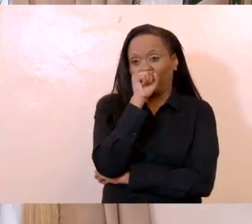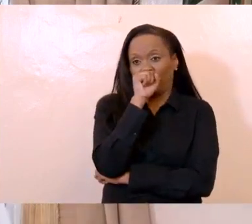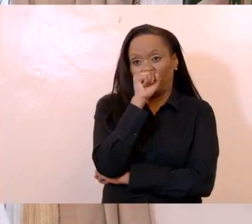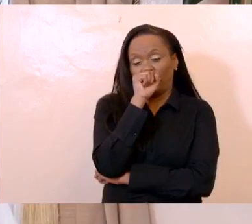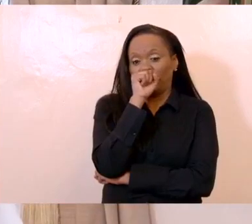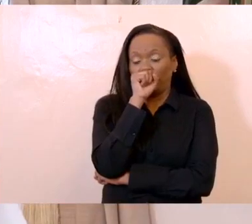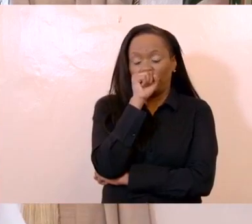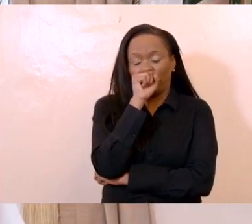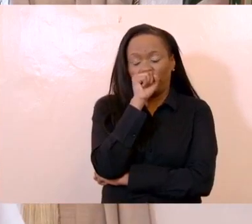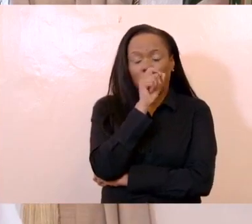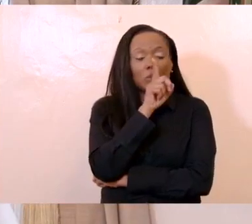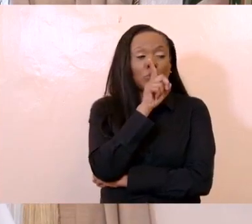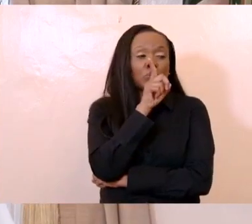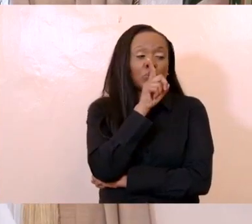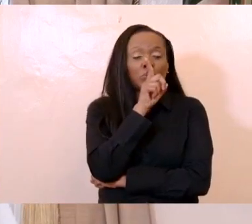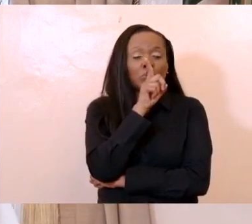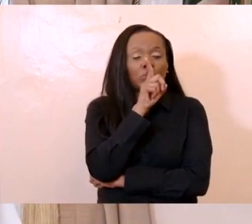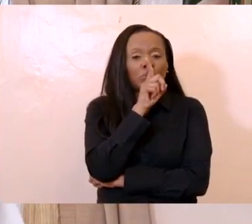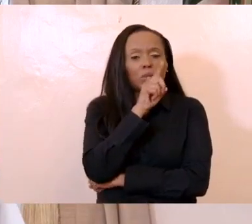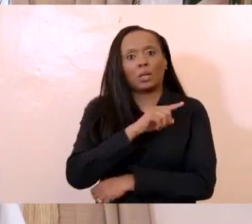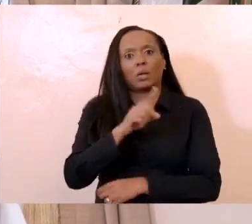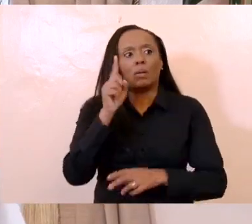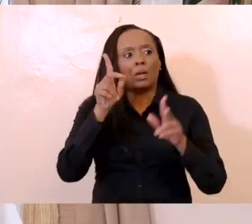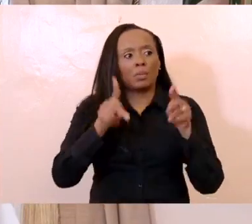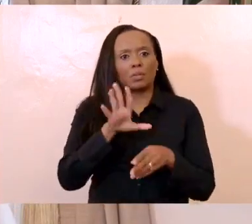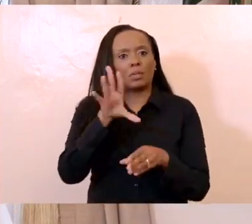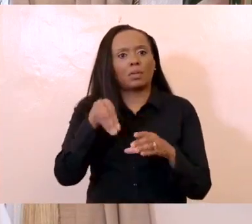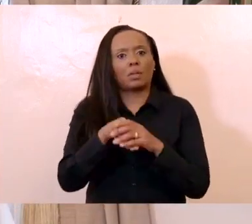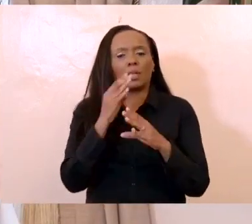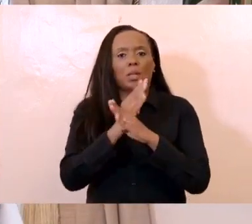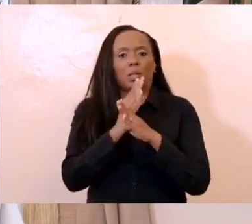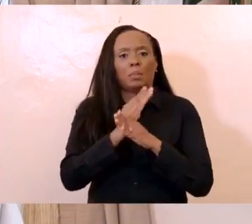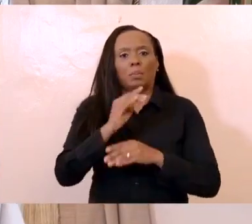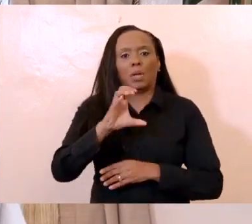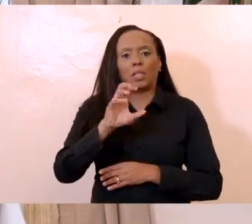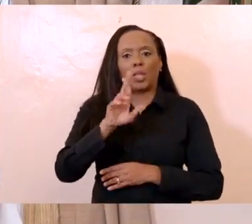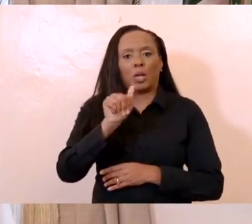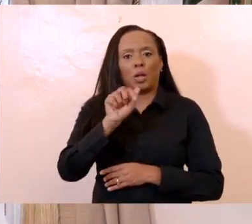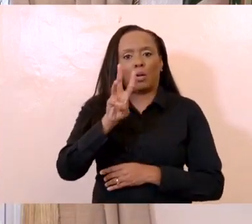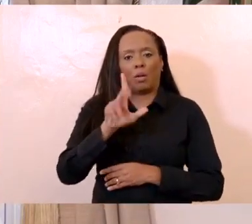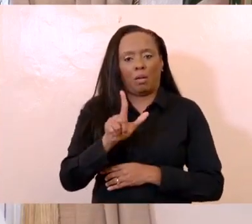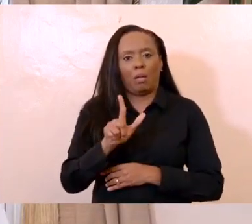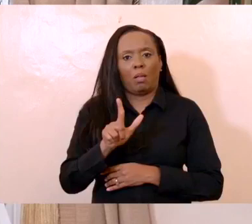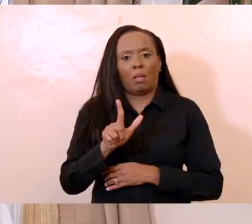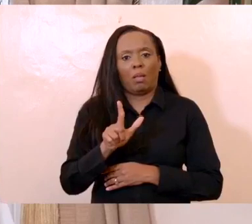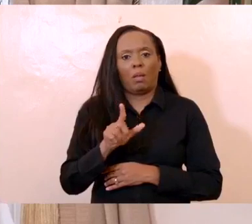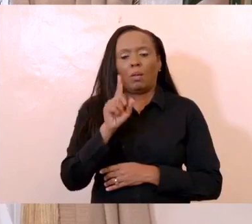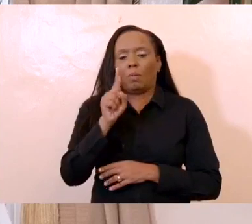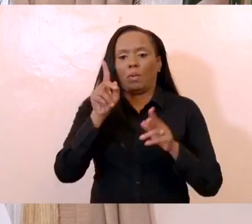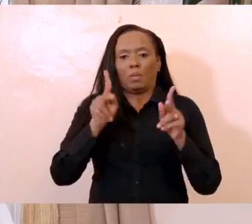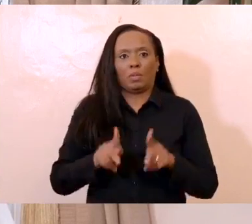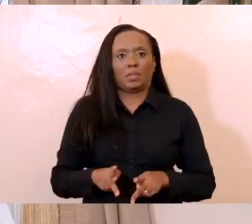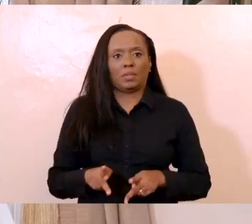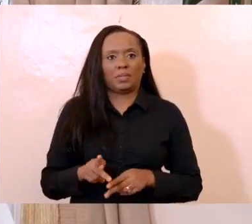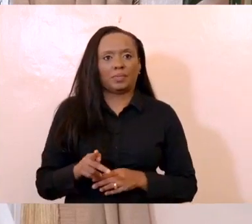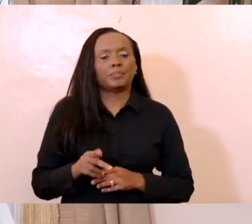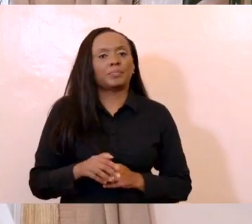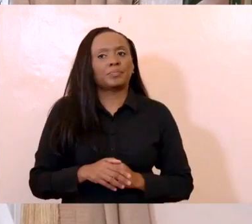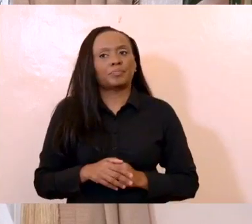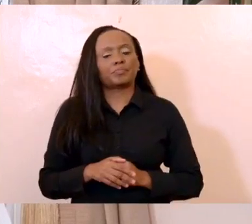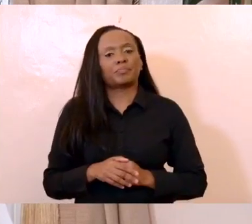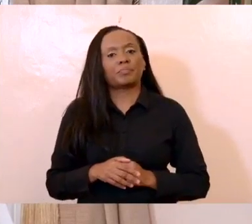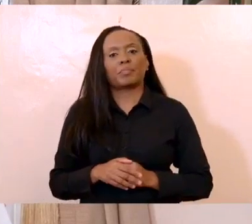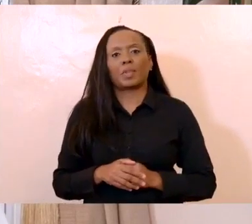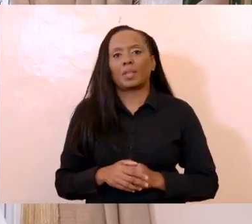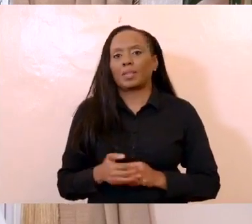crawl. One of the individuals who was involved in the bus crawl, for example, initially had told